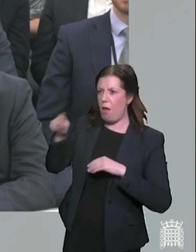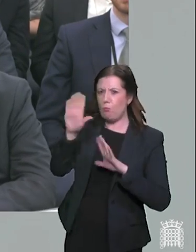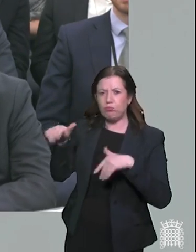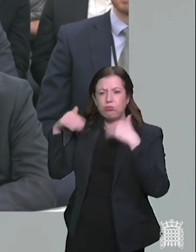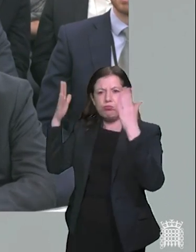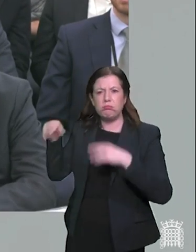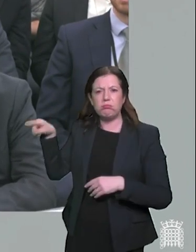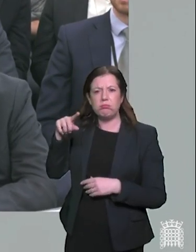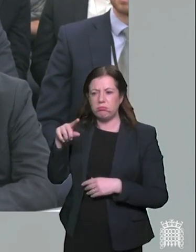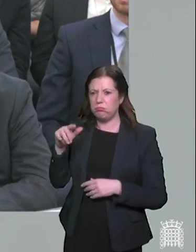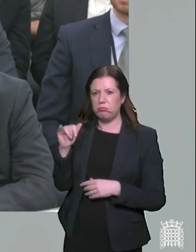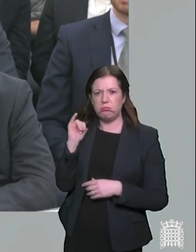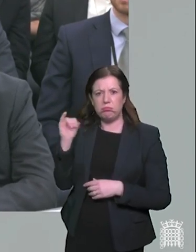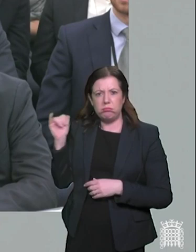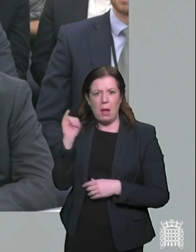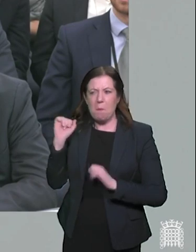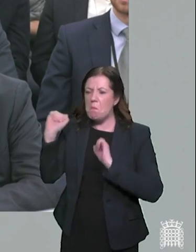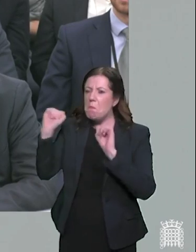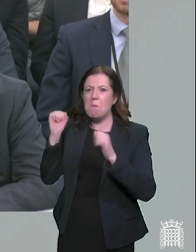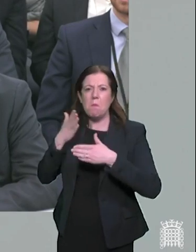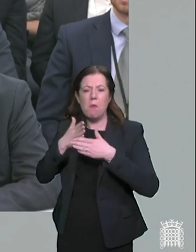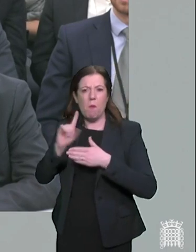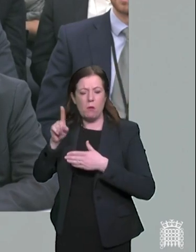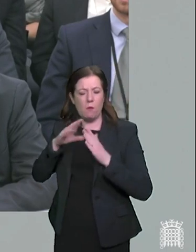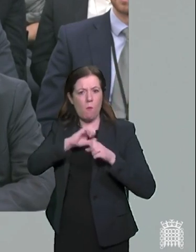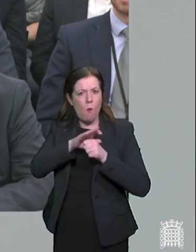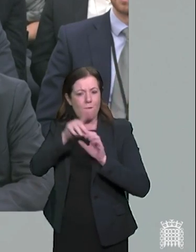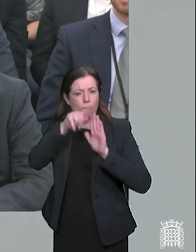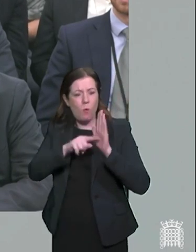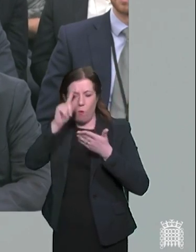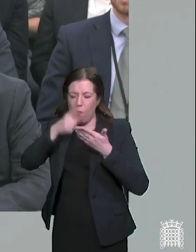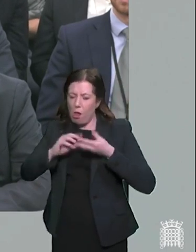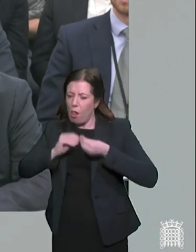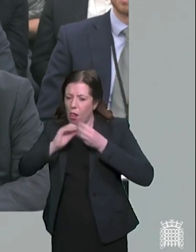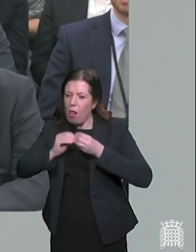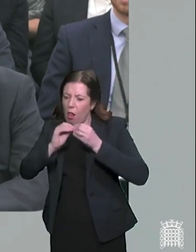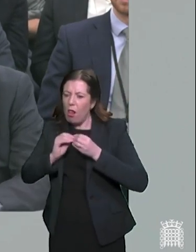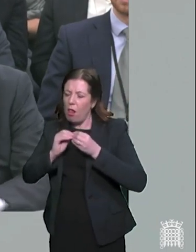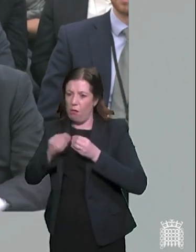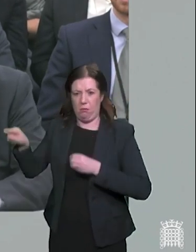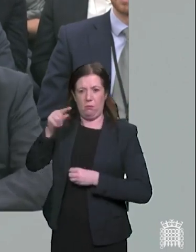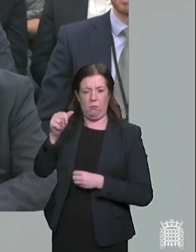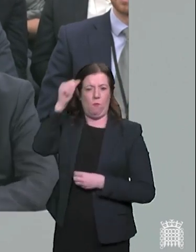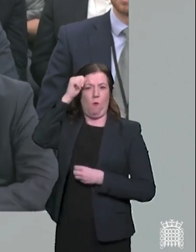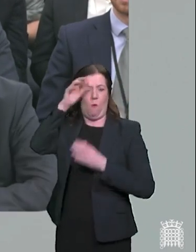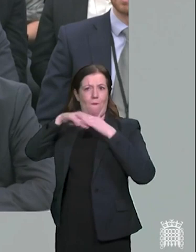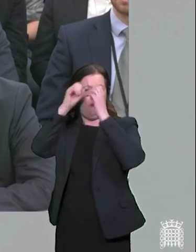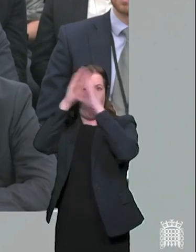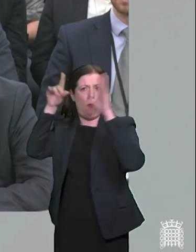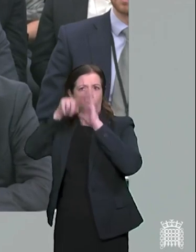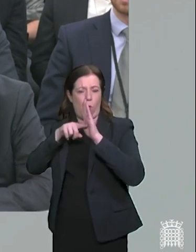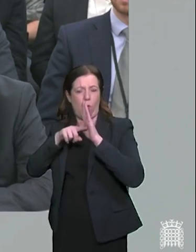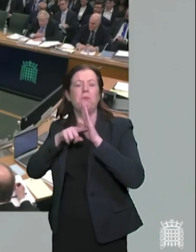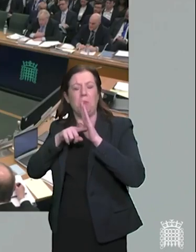all of them, most of them like me, responsible for drawing up the rules, and it must have been obvious to others in the building, including the current Prime